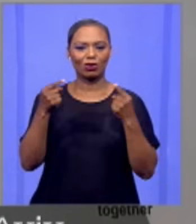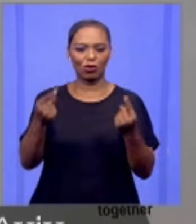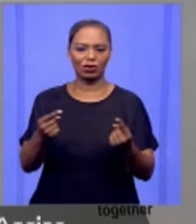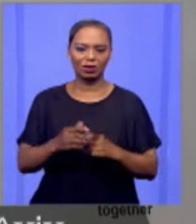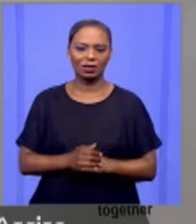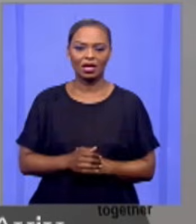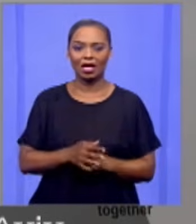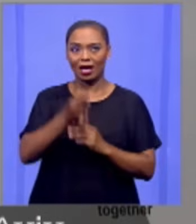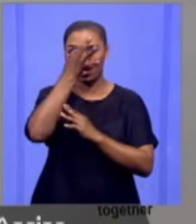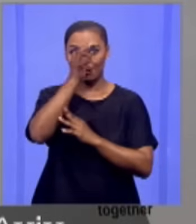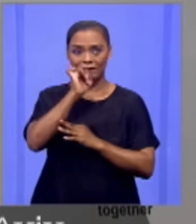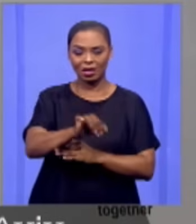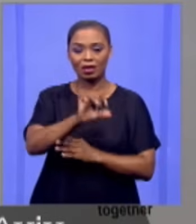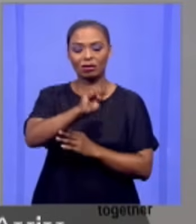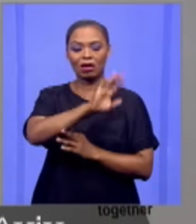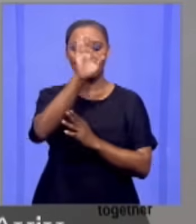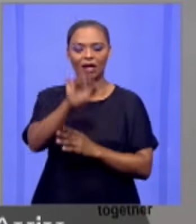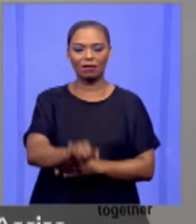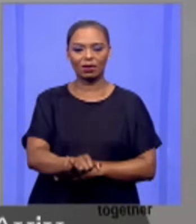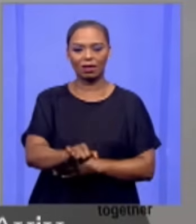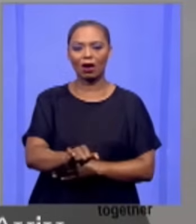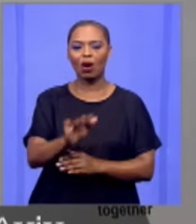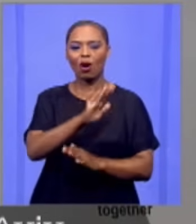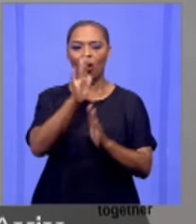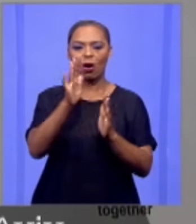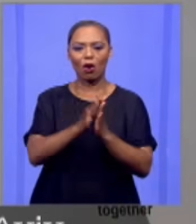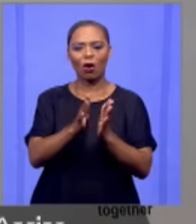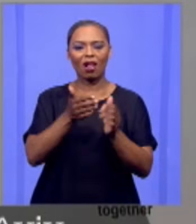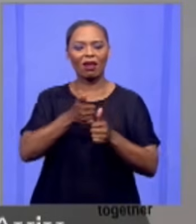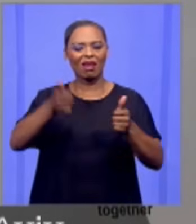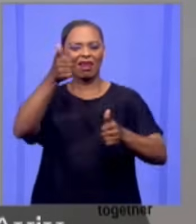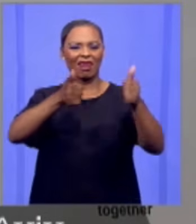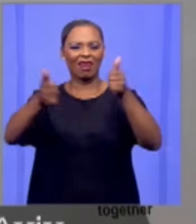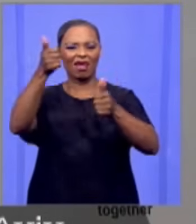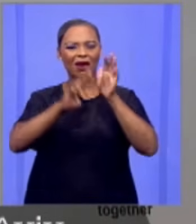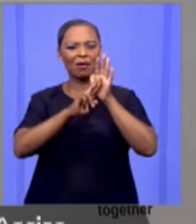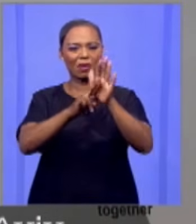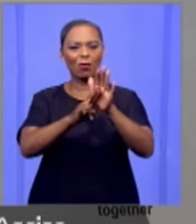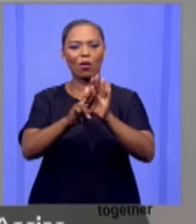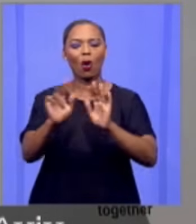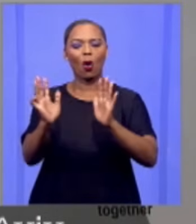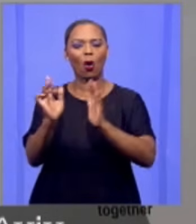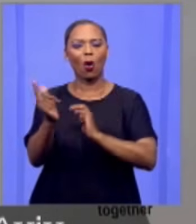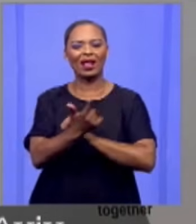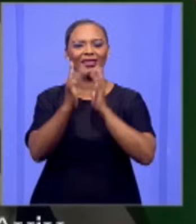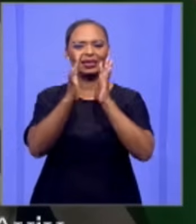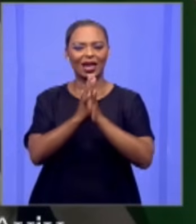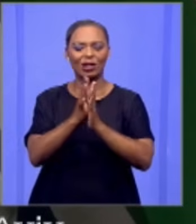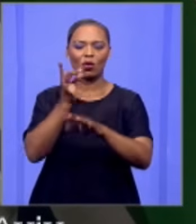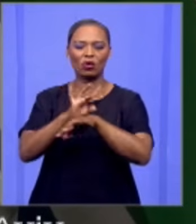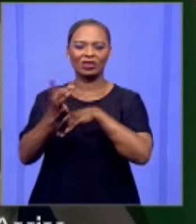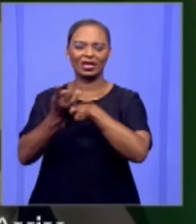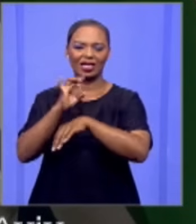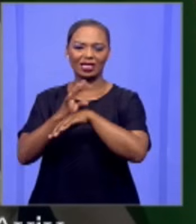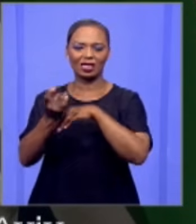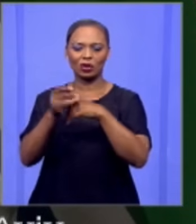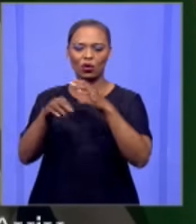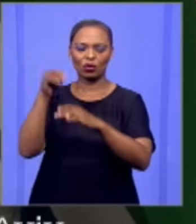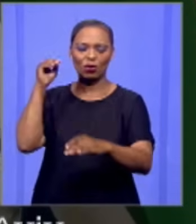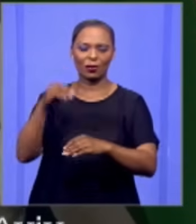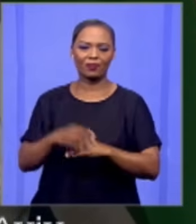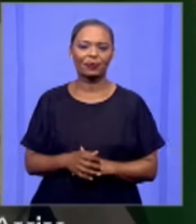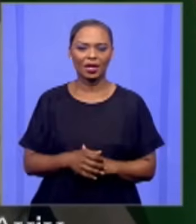has decided to withdraw all its diplomats in Tel Aviv for consultation. Go tlaleletša